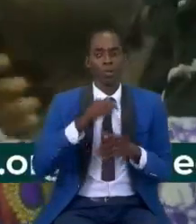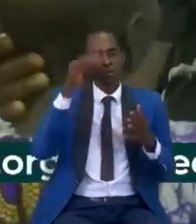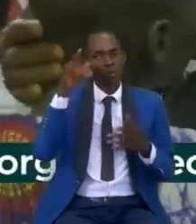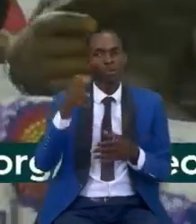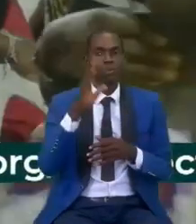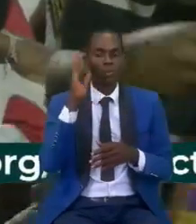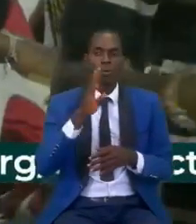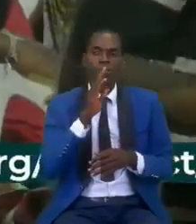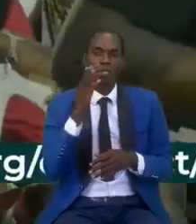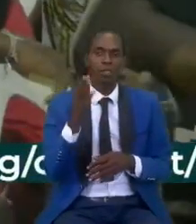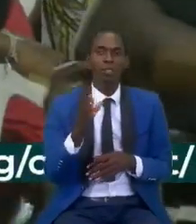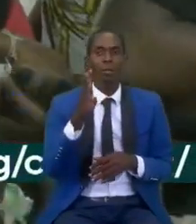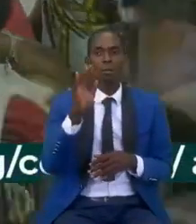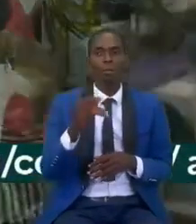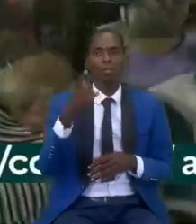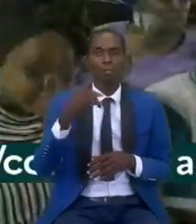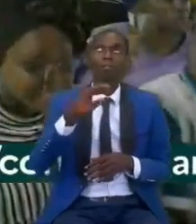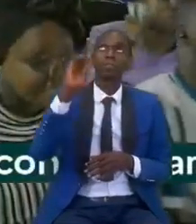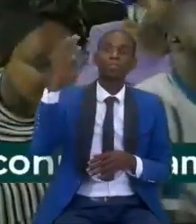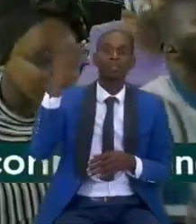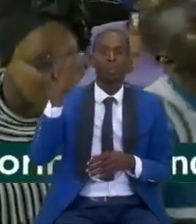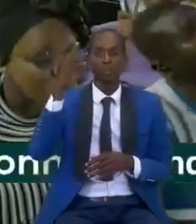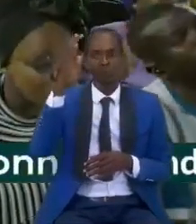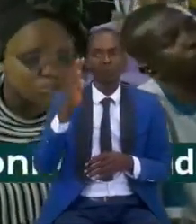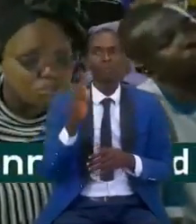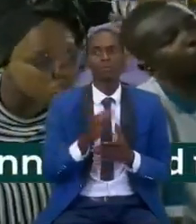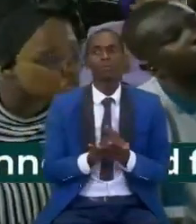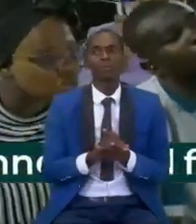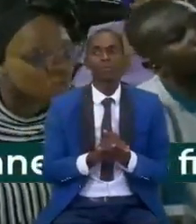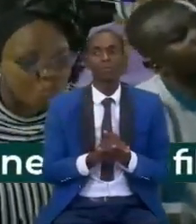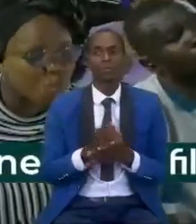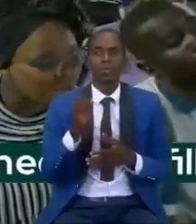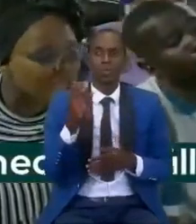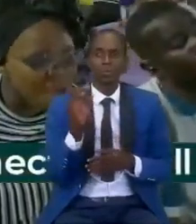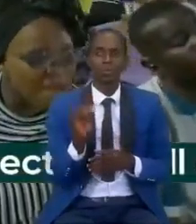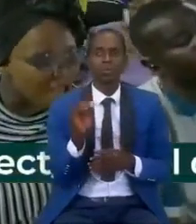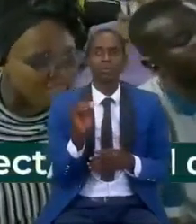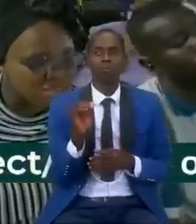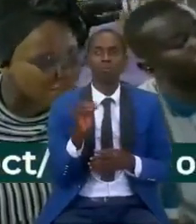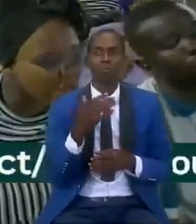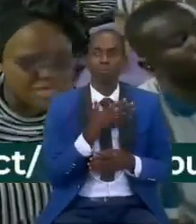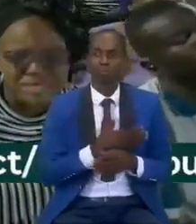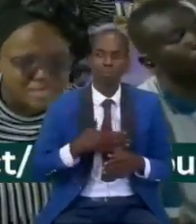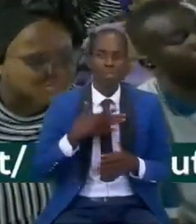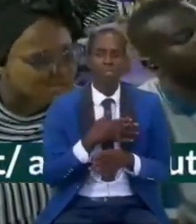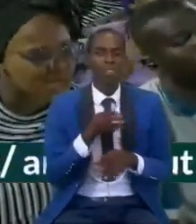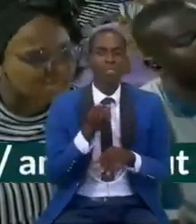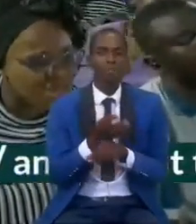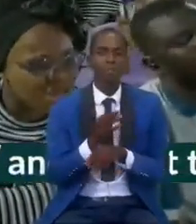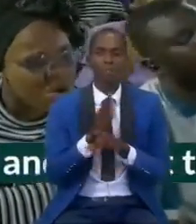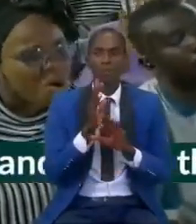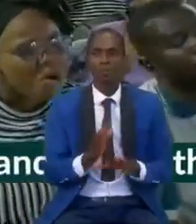So, please counsel us, look all around. When you